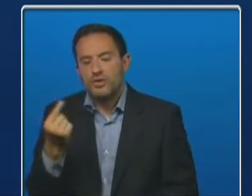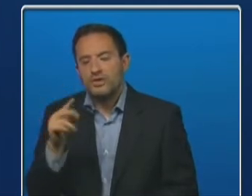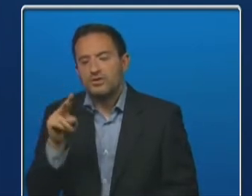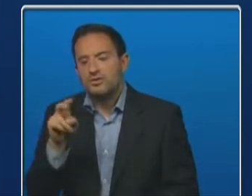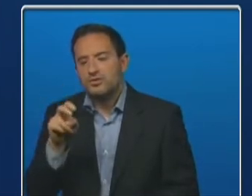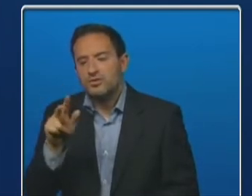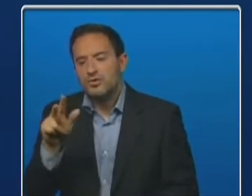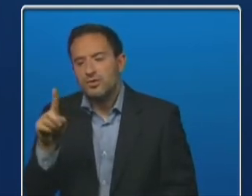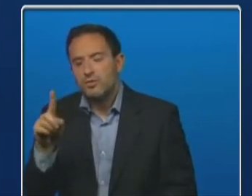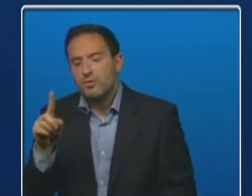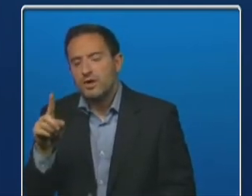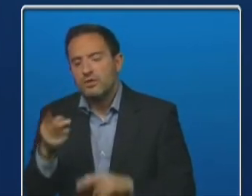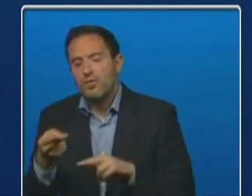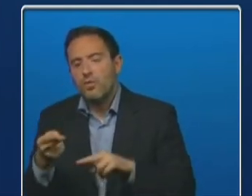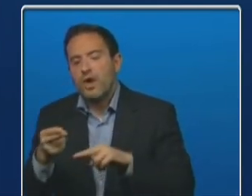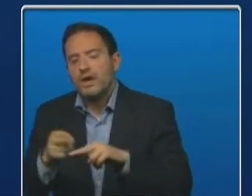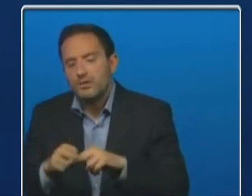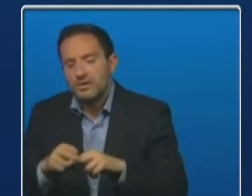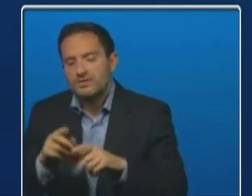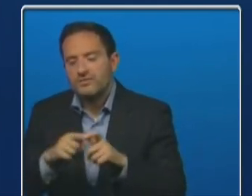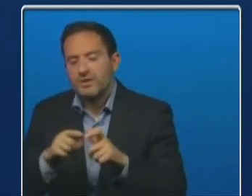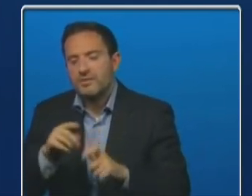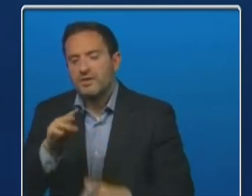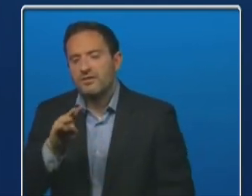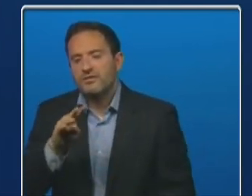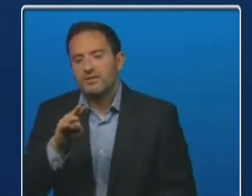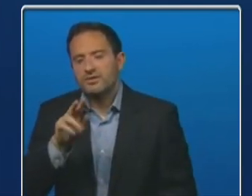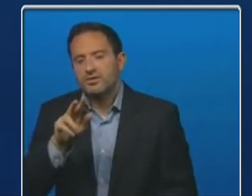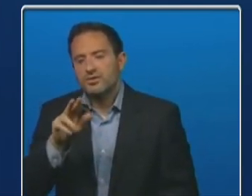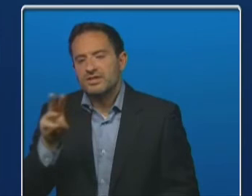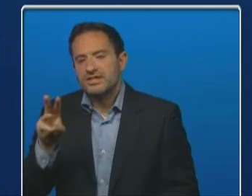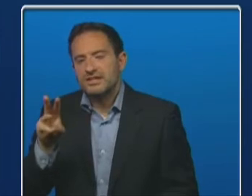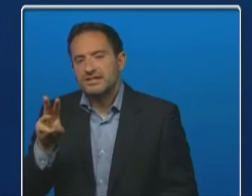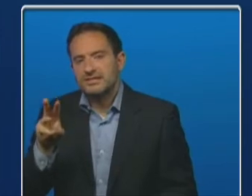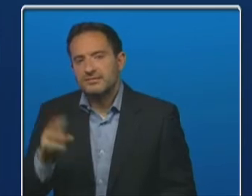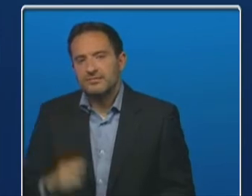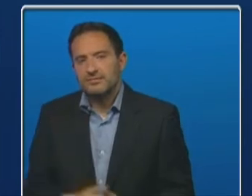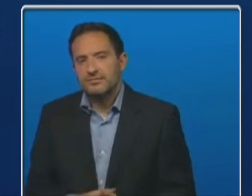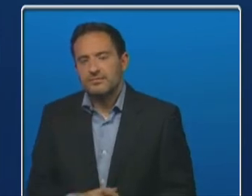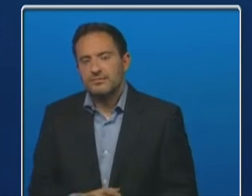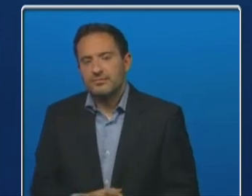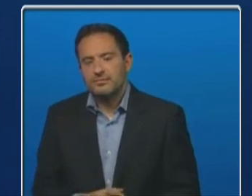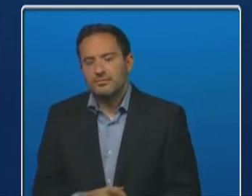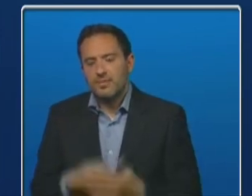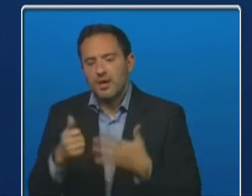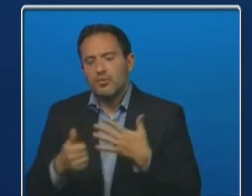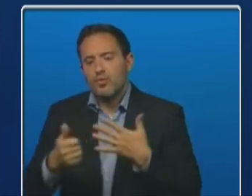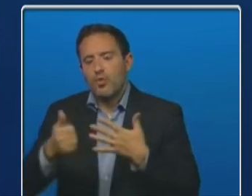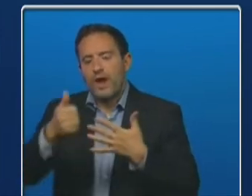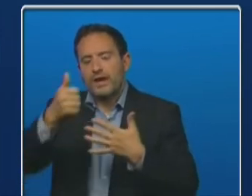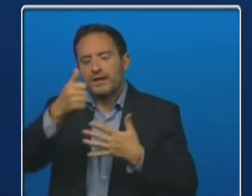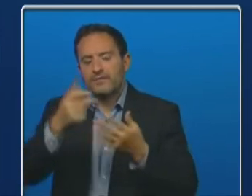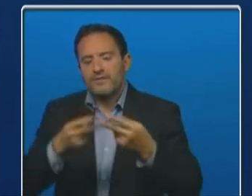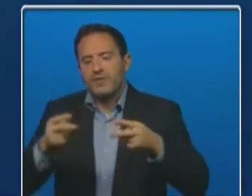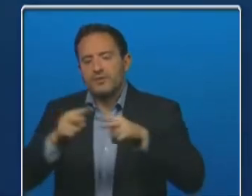to move up from the 436 to the 435th ranking value.